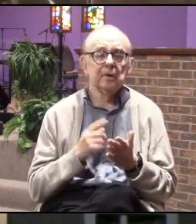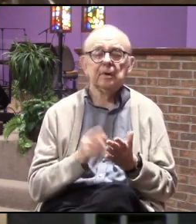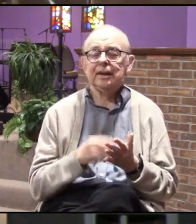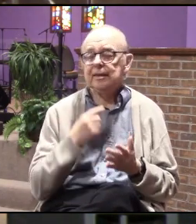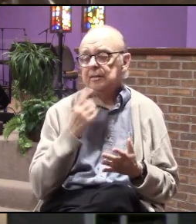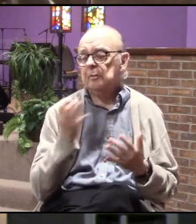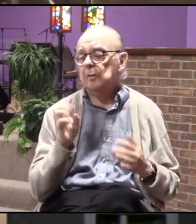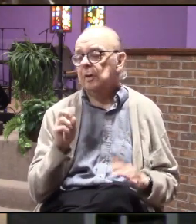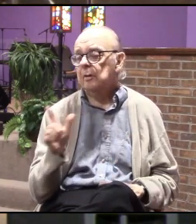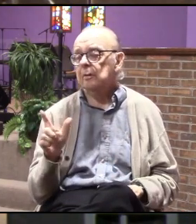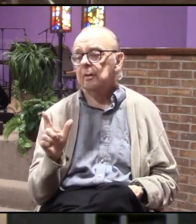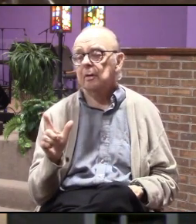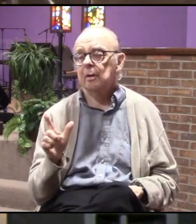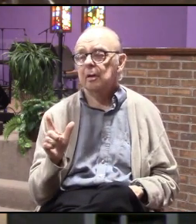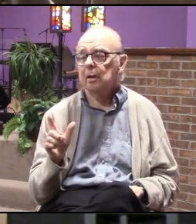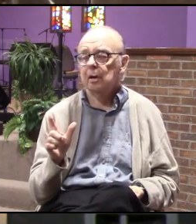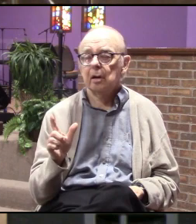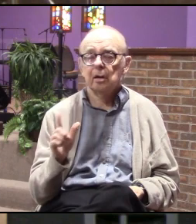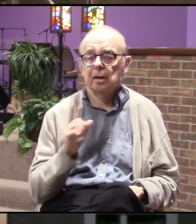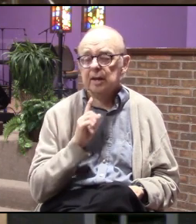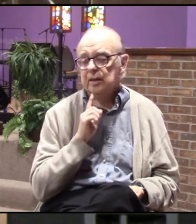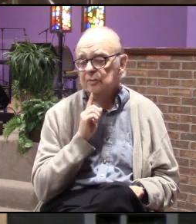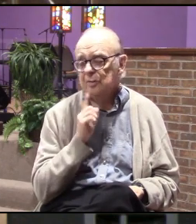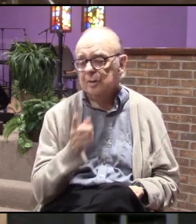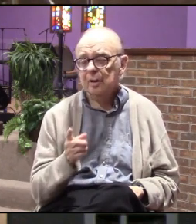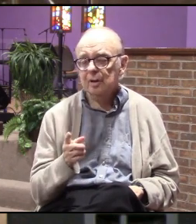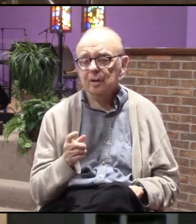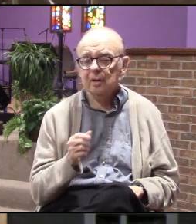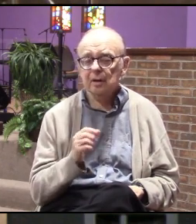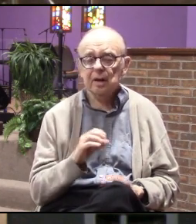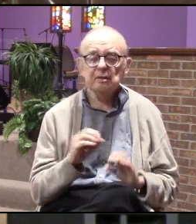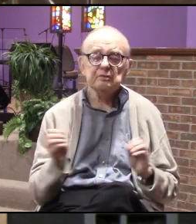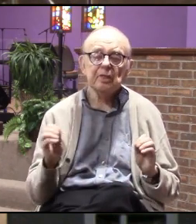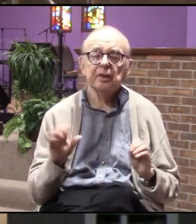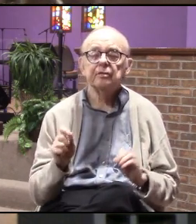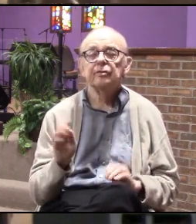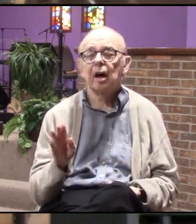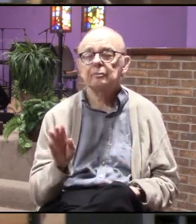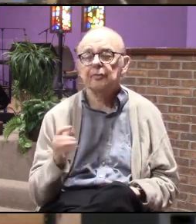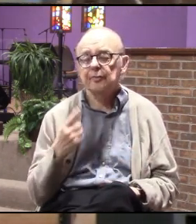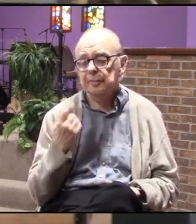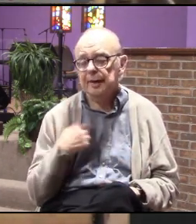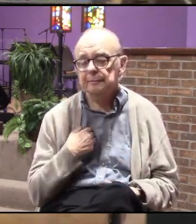you say, well, it's really a nothing job.